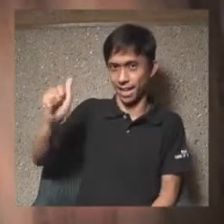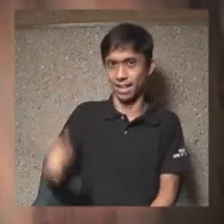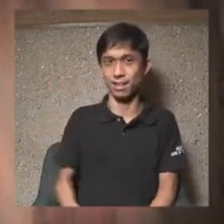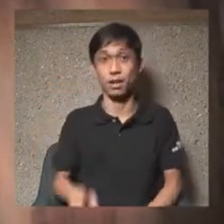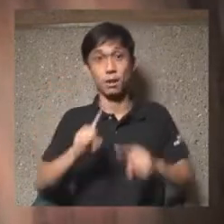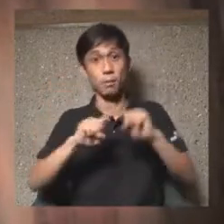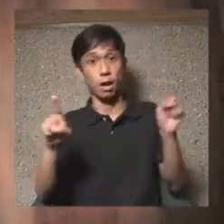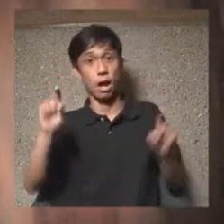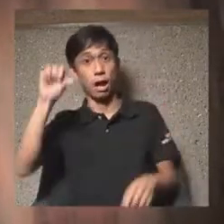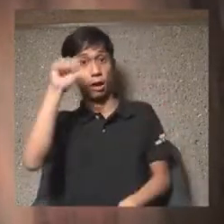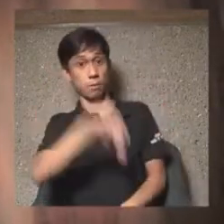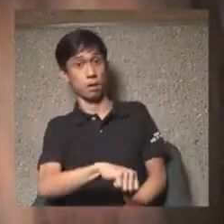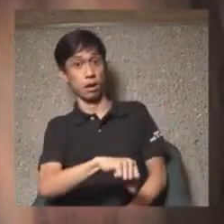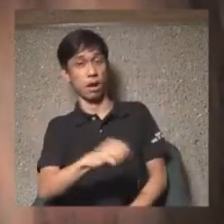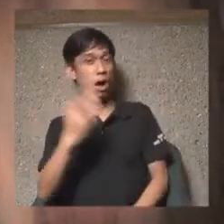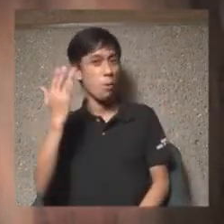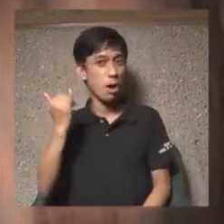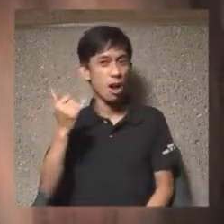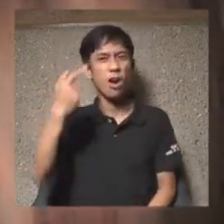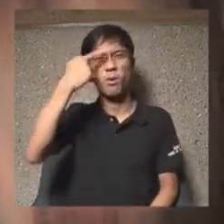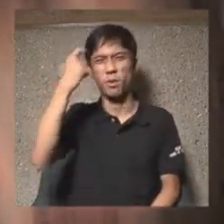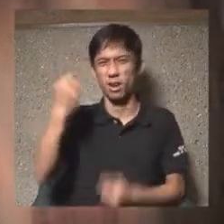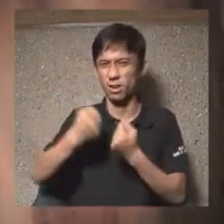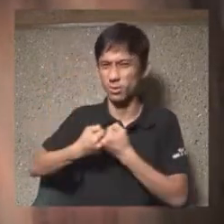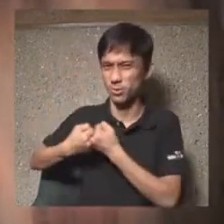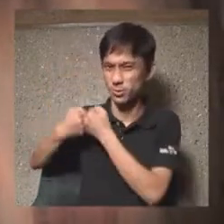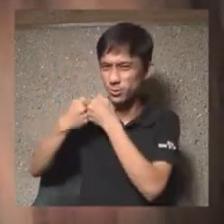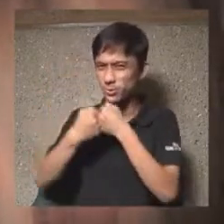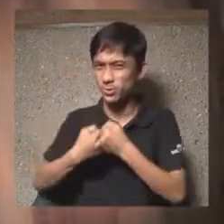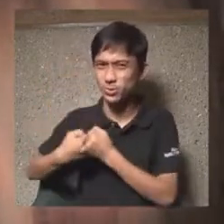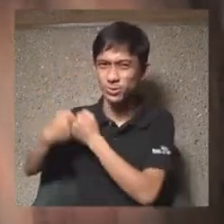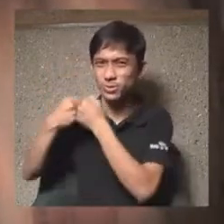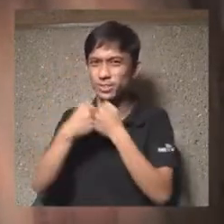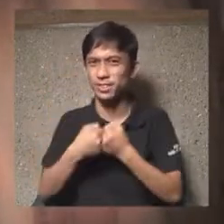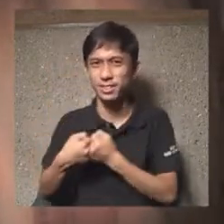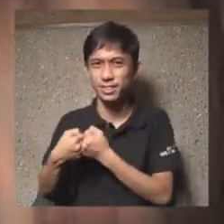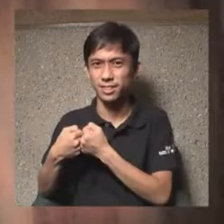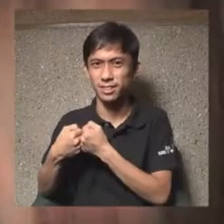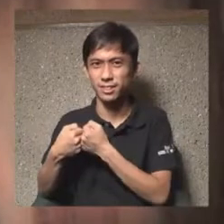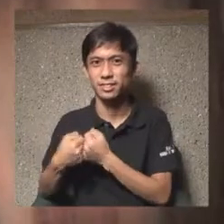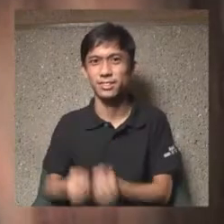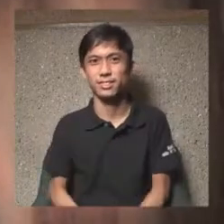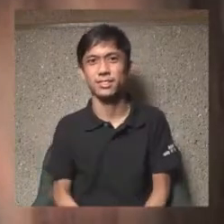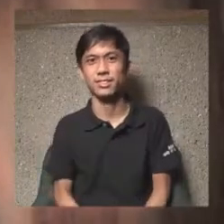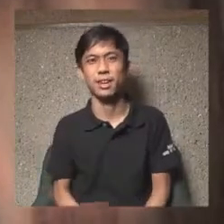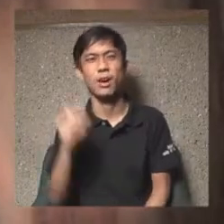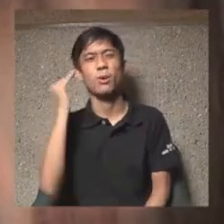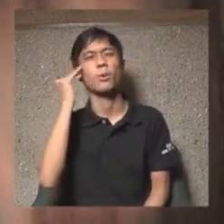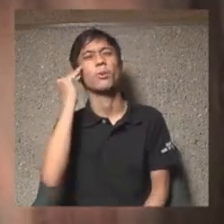In Tagalog, nagmamarunong tayo. Nilalabanan natin siya.